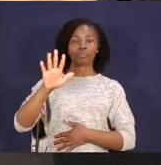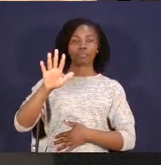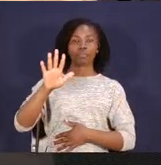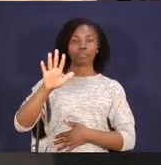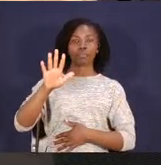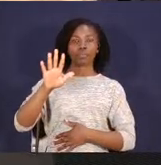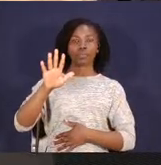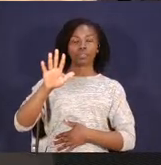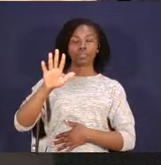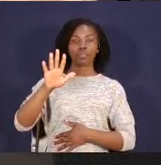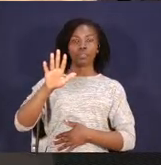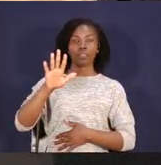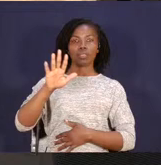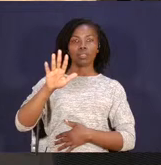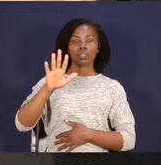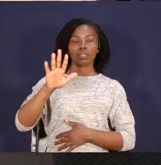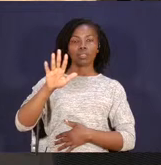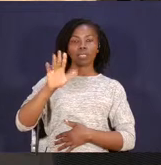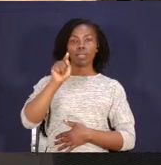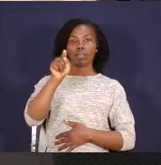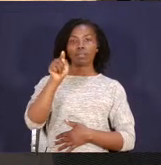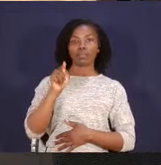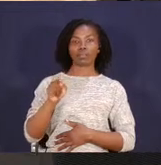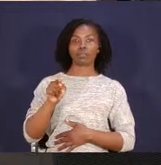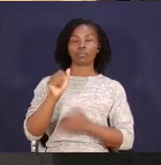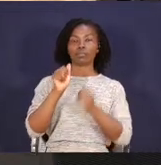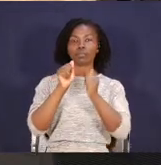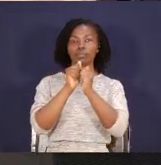25. And I'll be reading from verse 14.